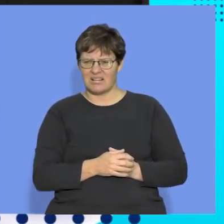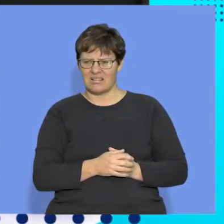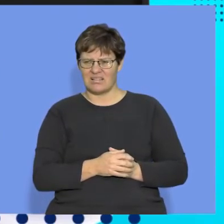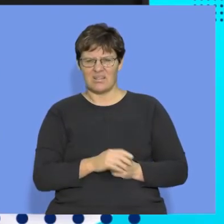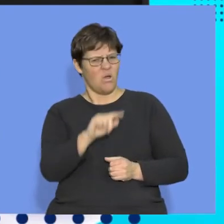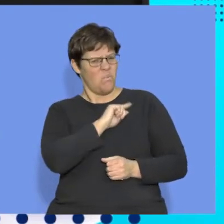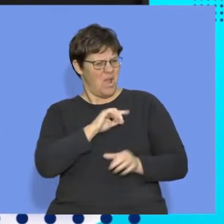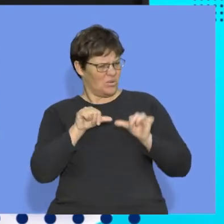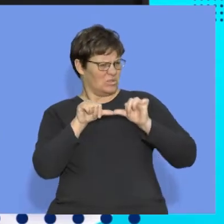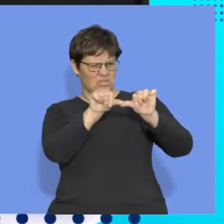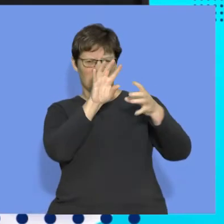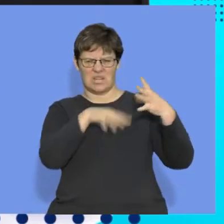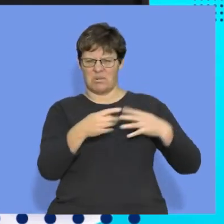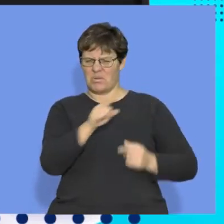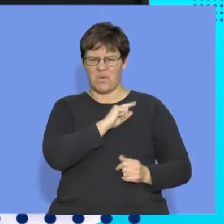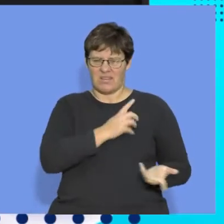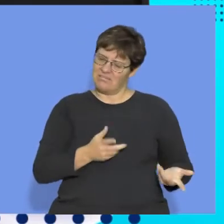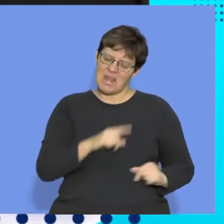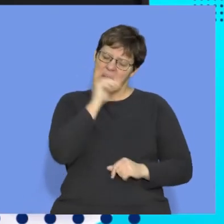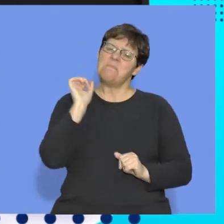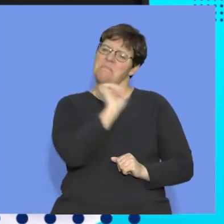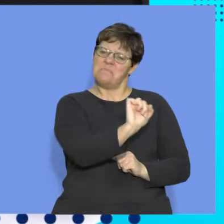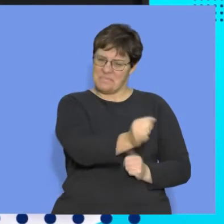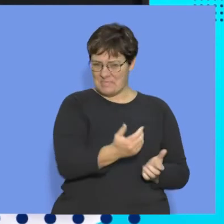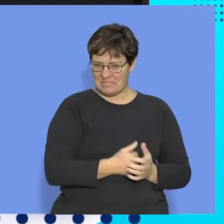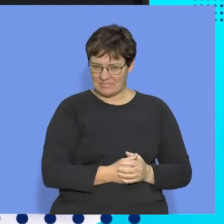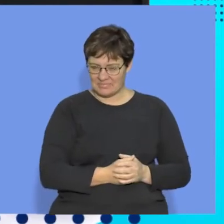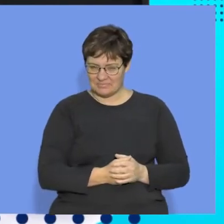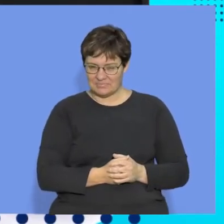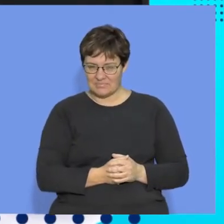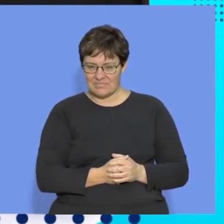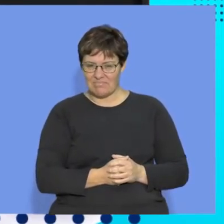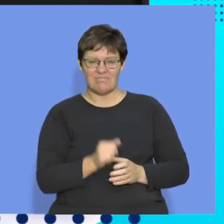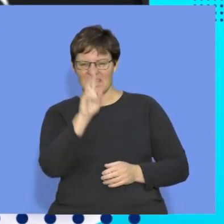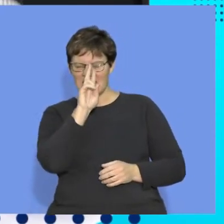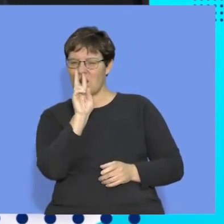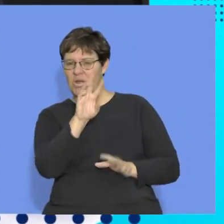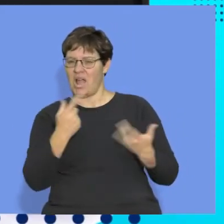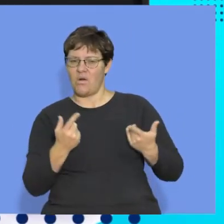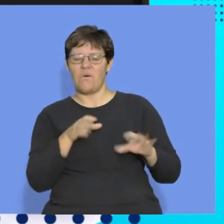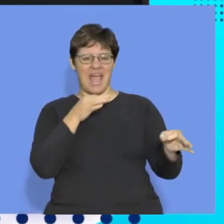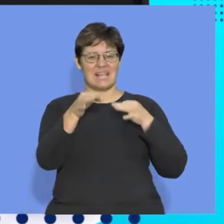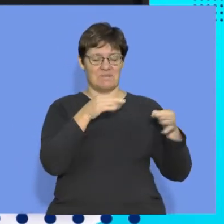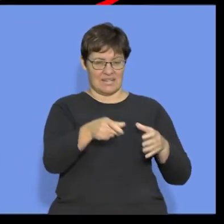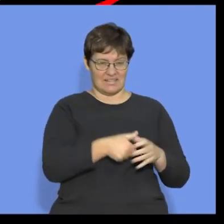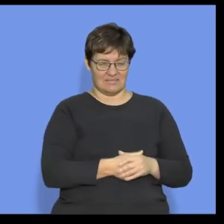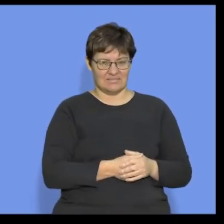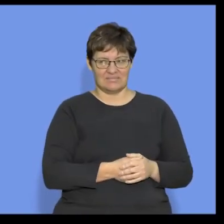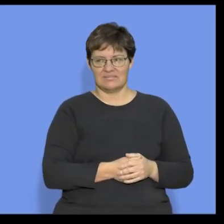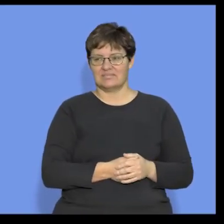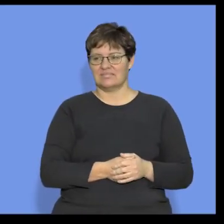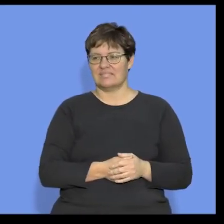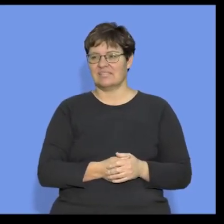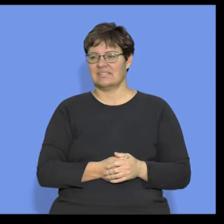say contingency table? Yeah, we call them contingency table in statistics. Let's see what it looks like and let's define it.